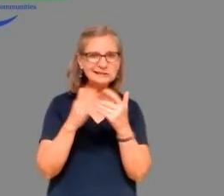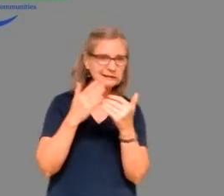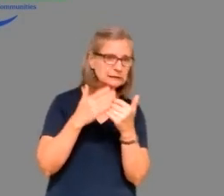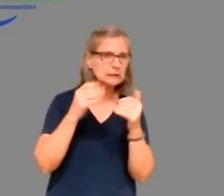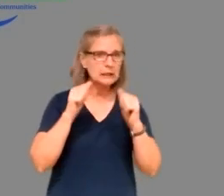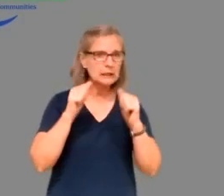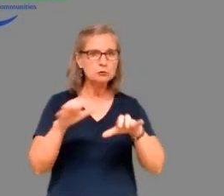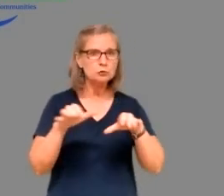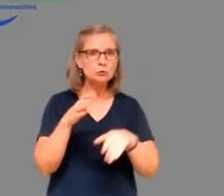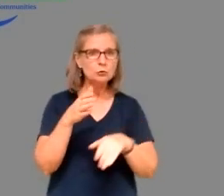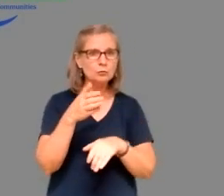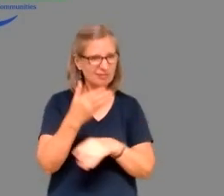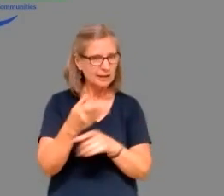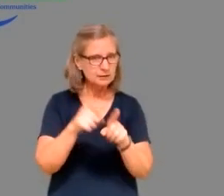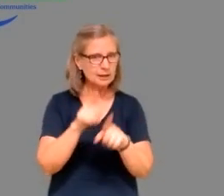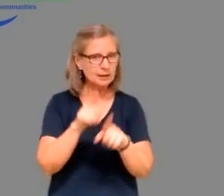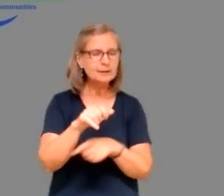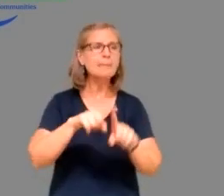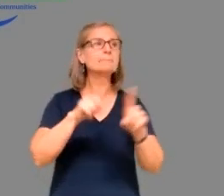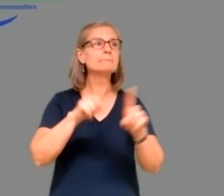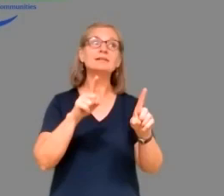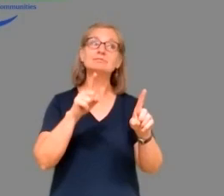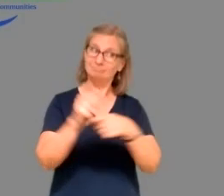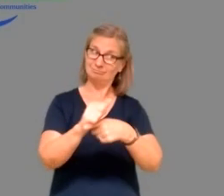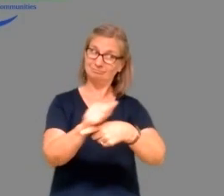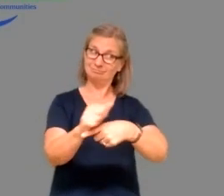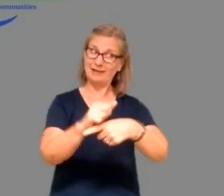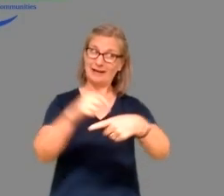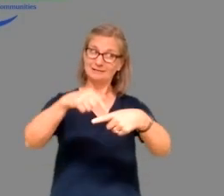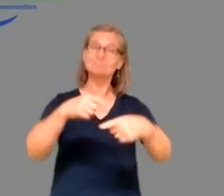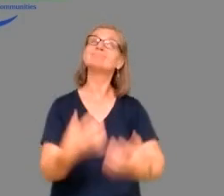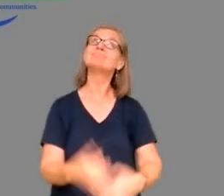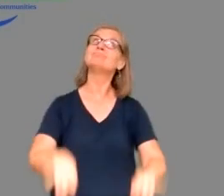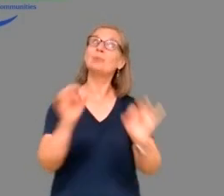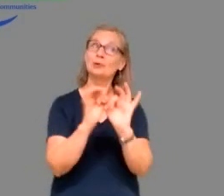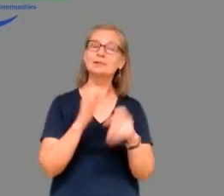guess this has given us a lot of practice.